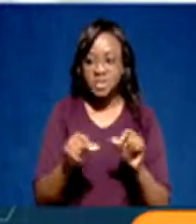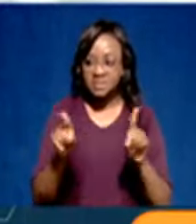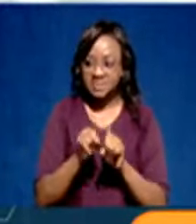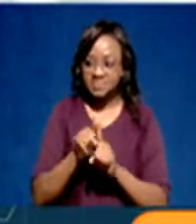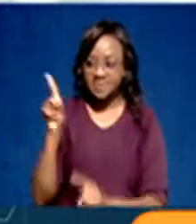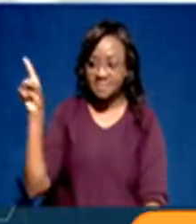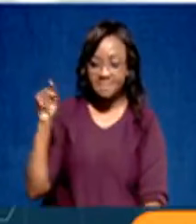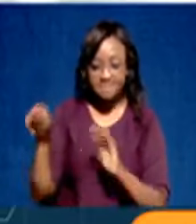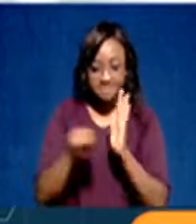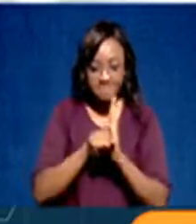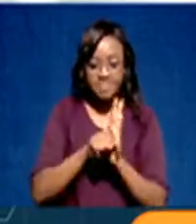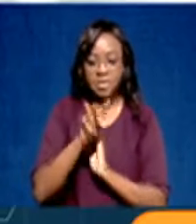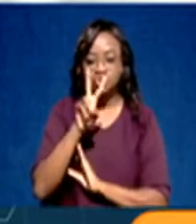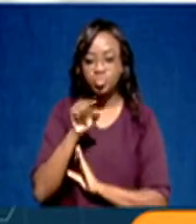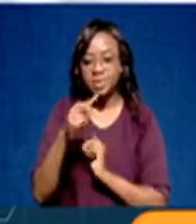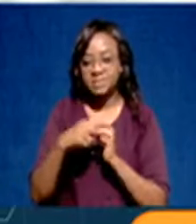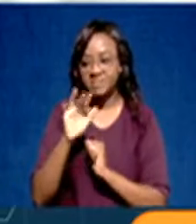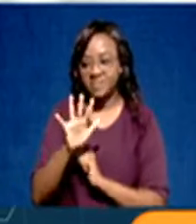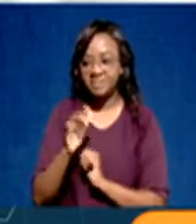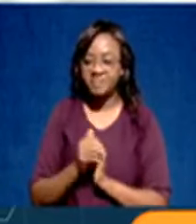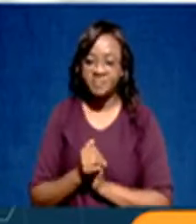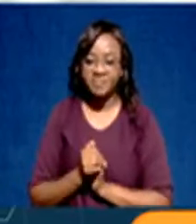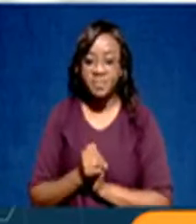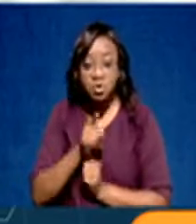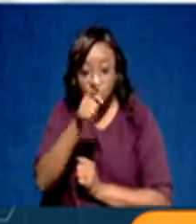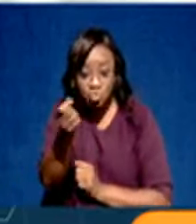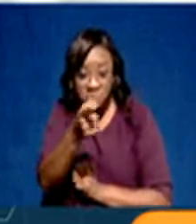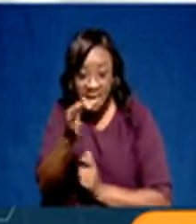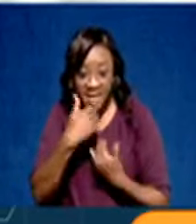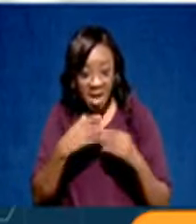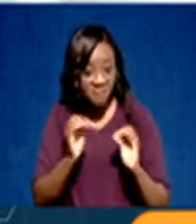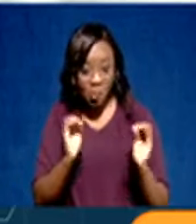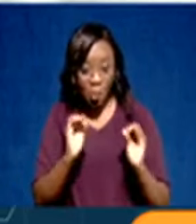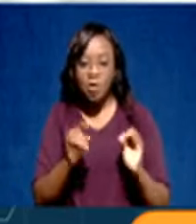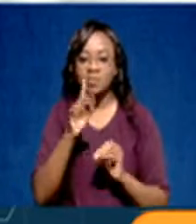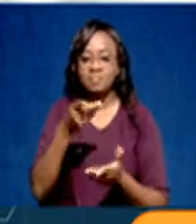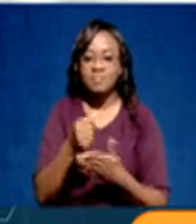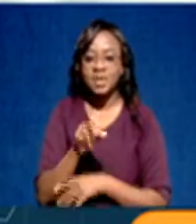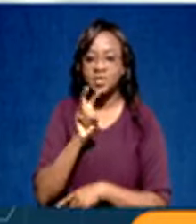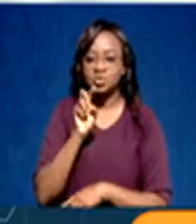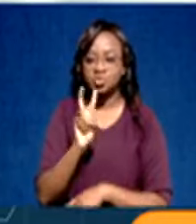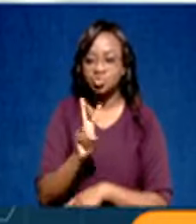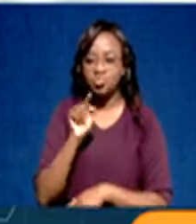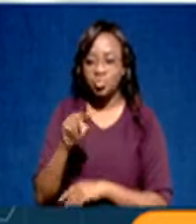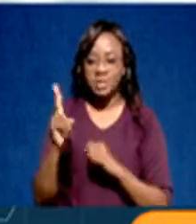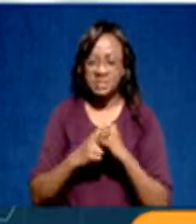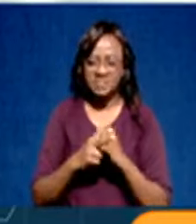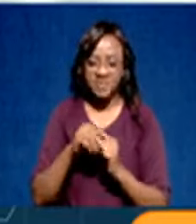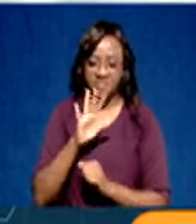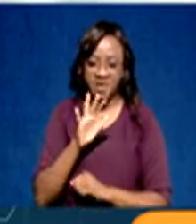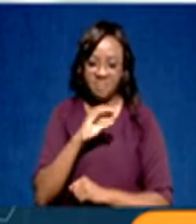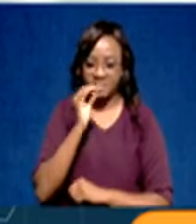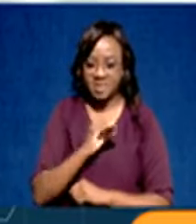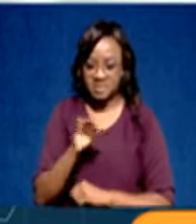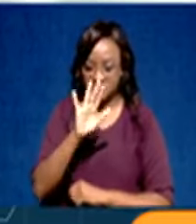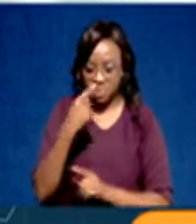at 2.75% per month, while unsalaried households will pay 2.75% of their income per year based